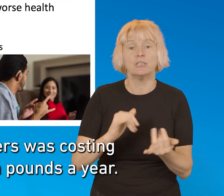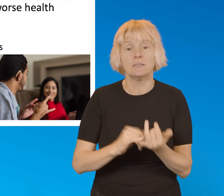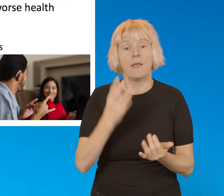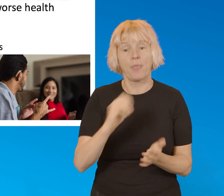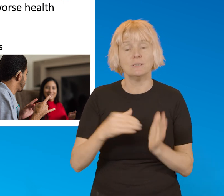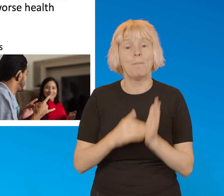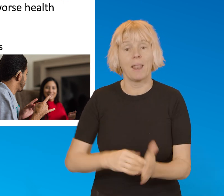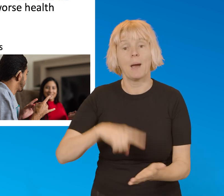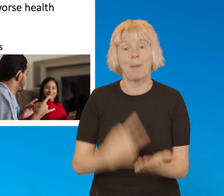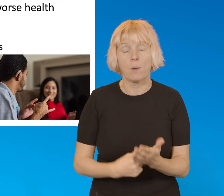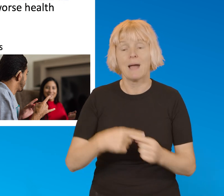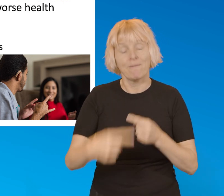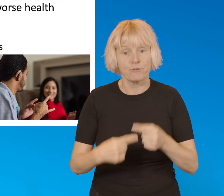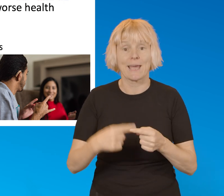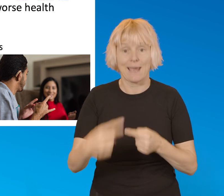a year.